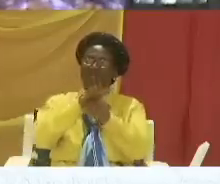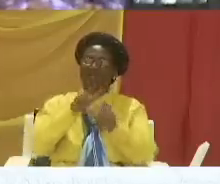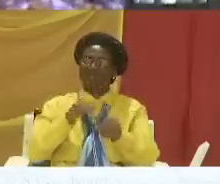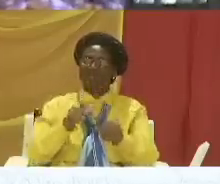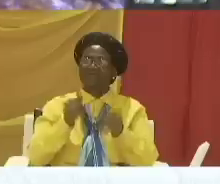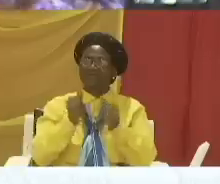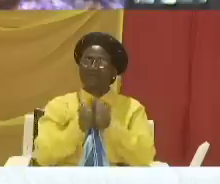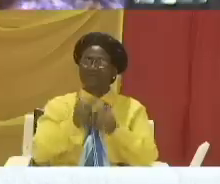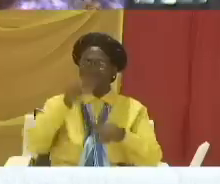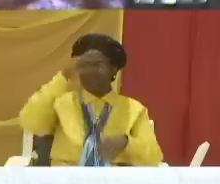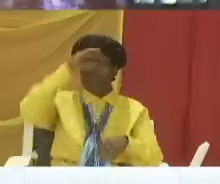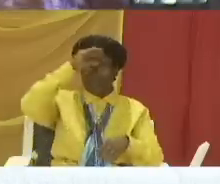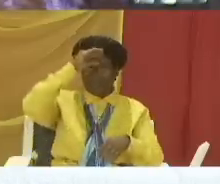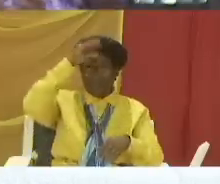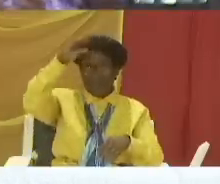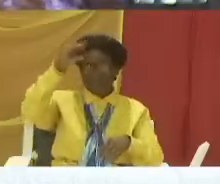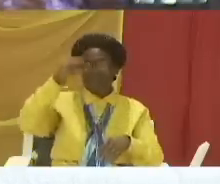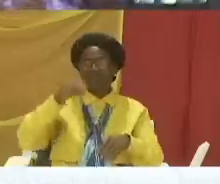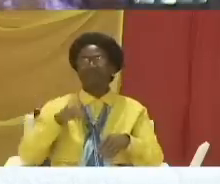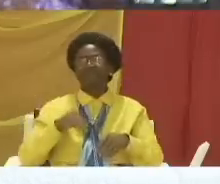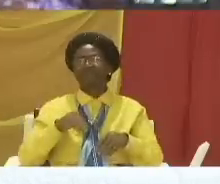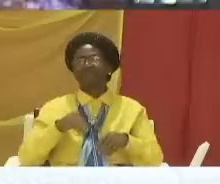with man,